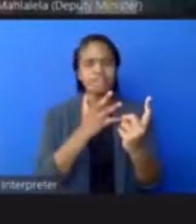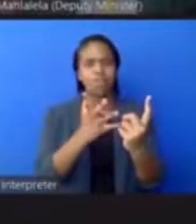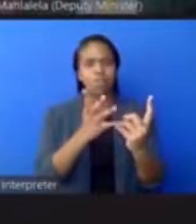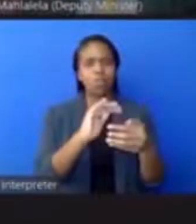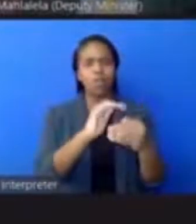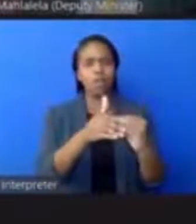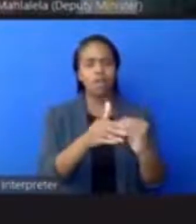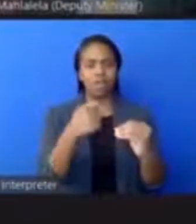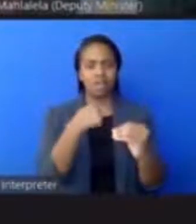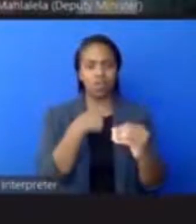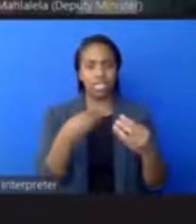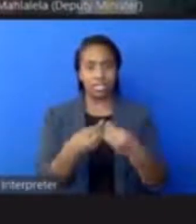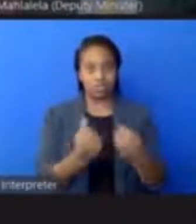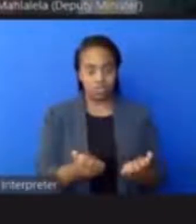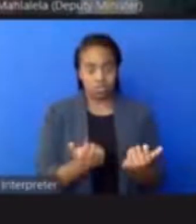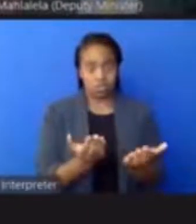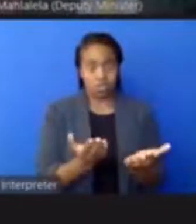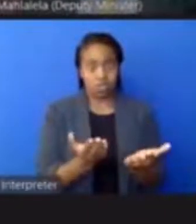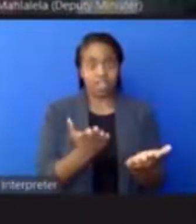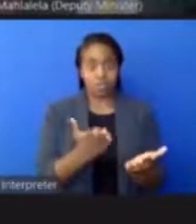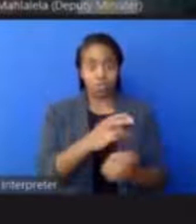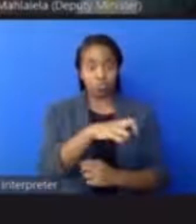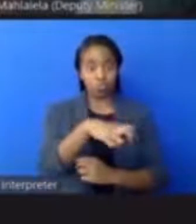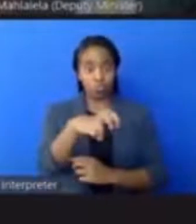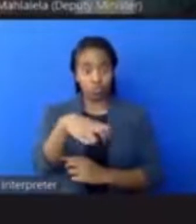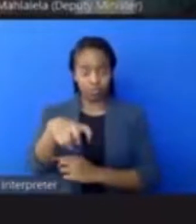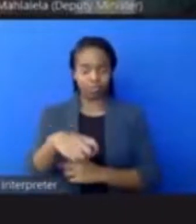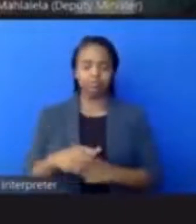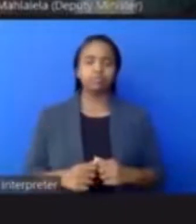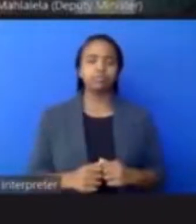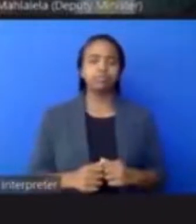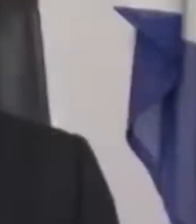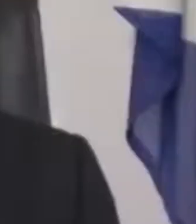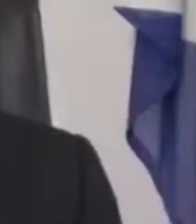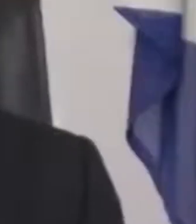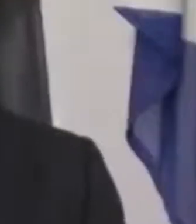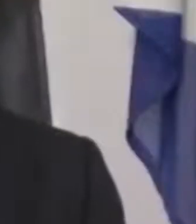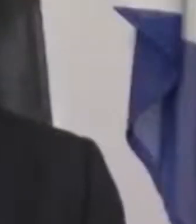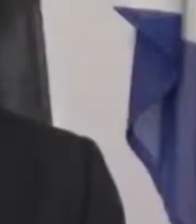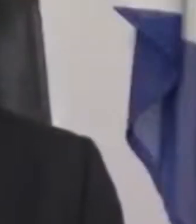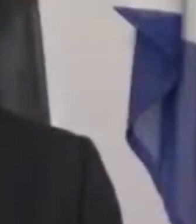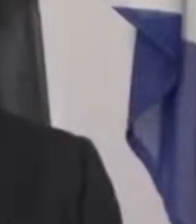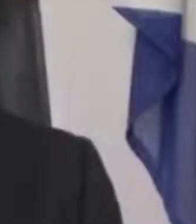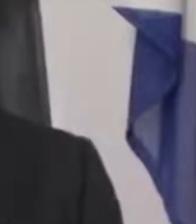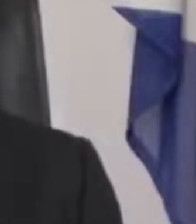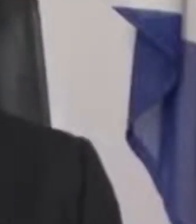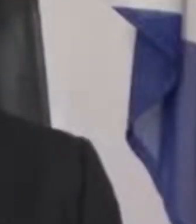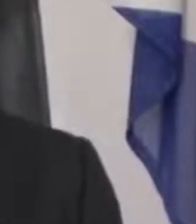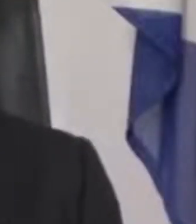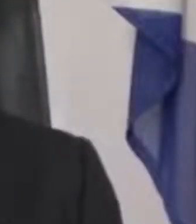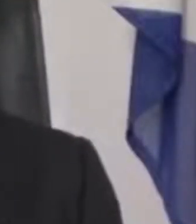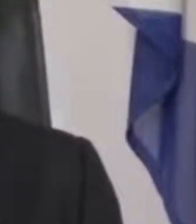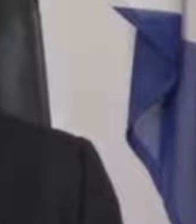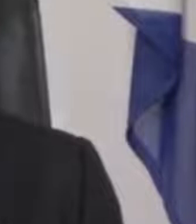capacity of tourism sector is transformation via a tourism